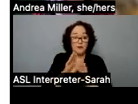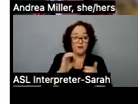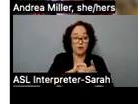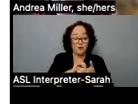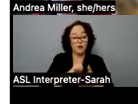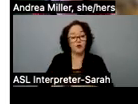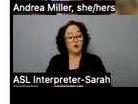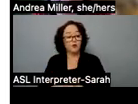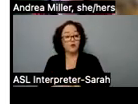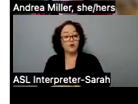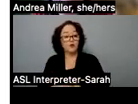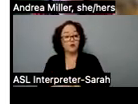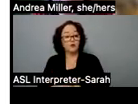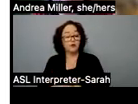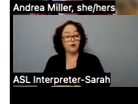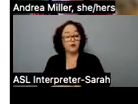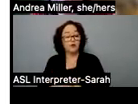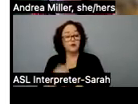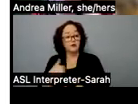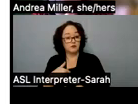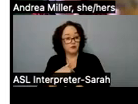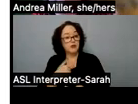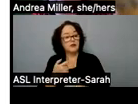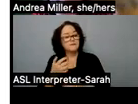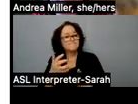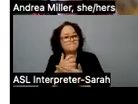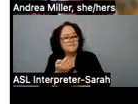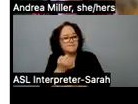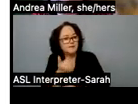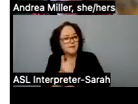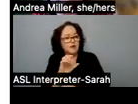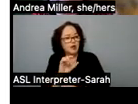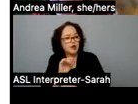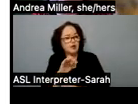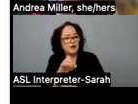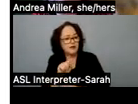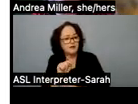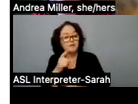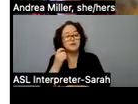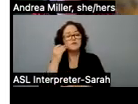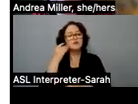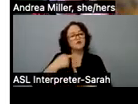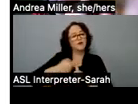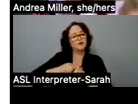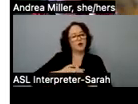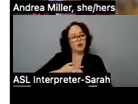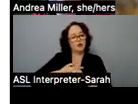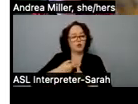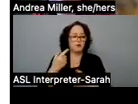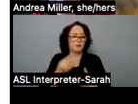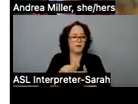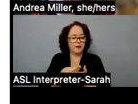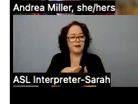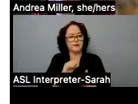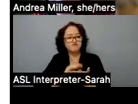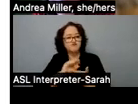of the credit there because we're also putting up rental assistance money and all that, but they need a nonprofit partner.